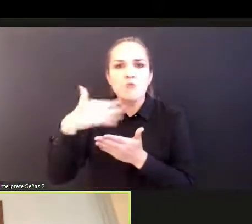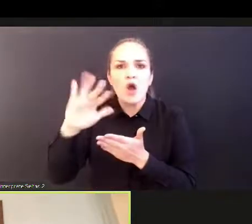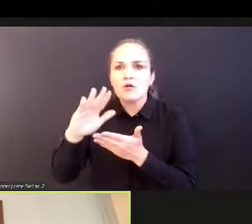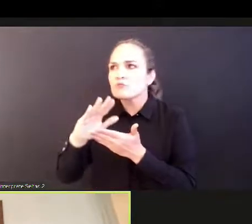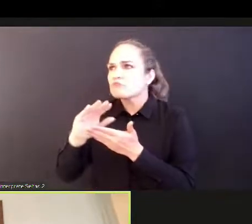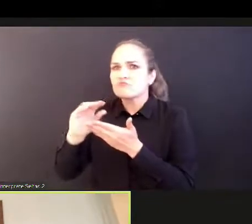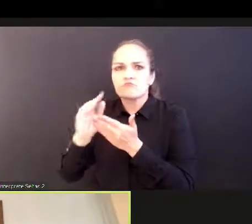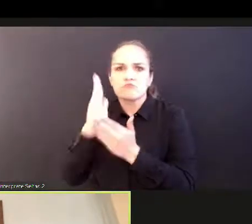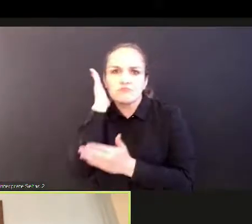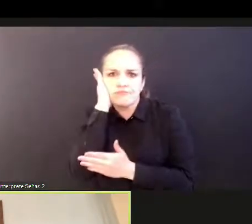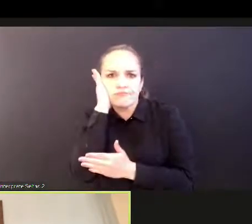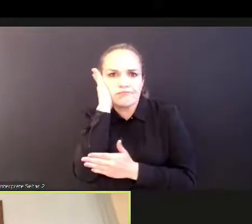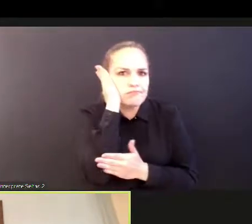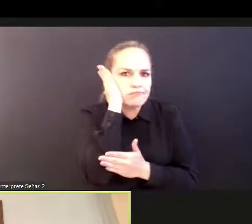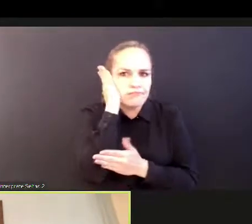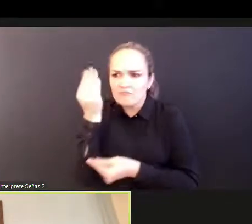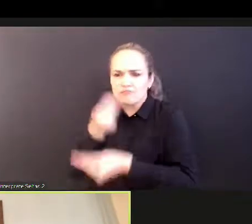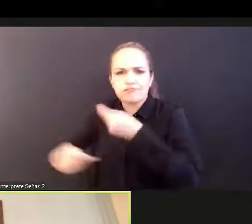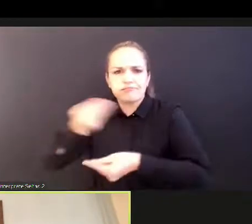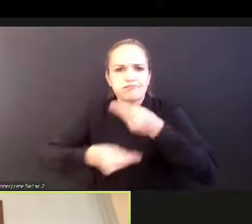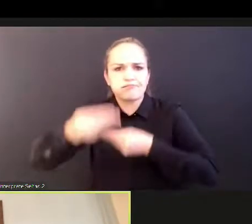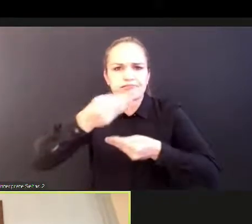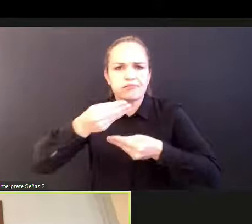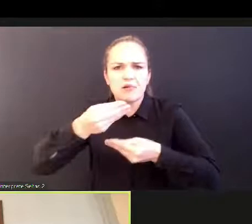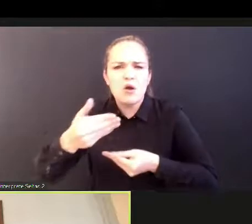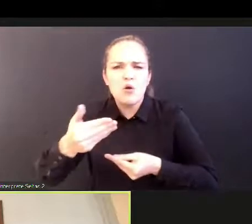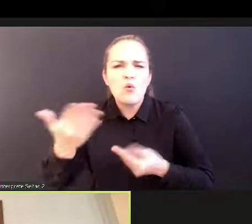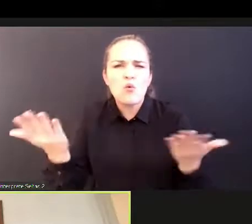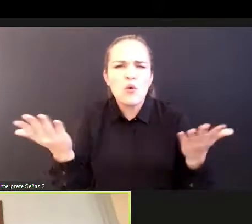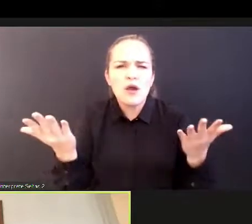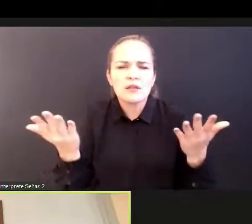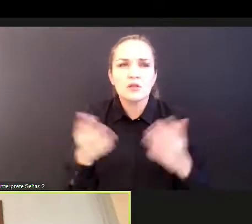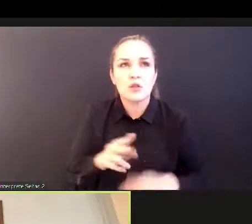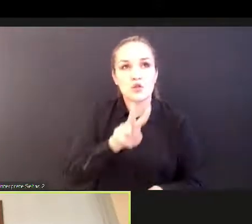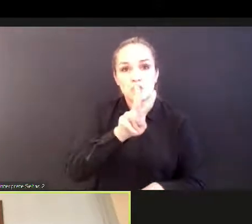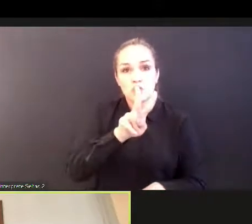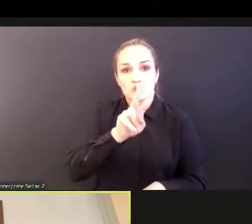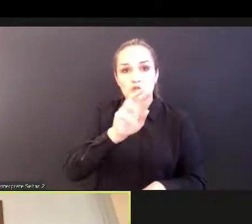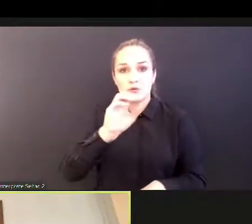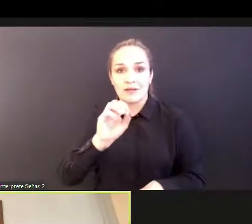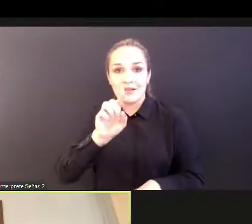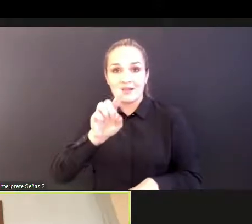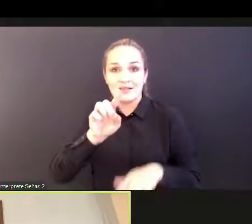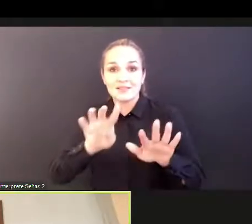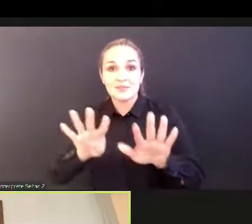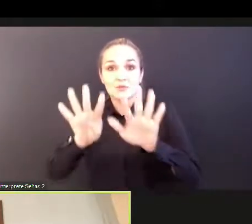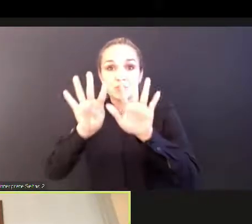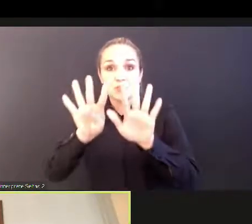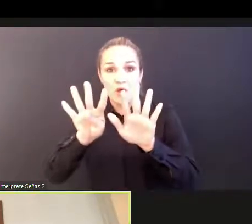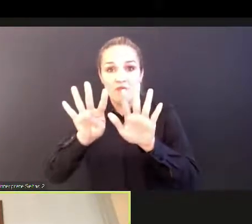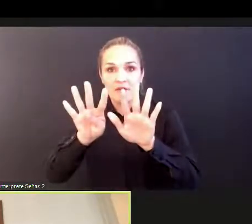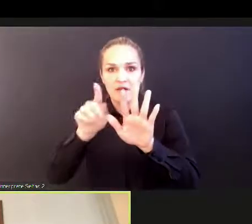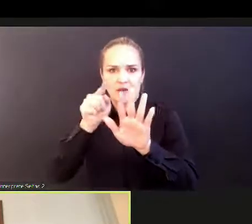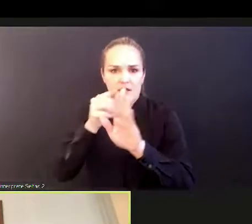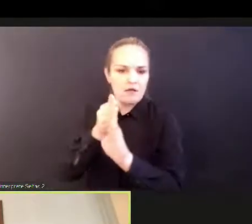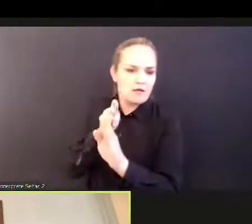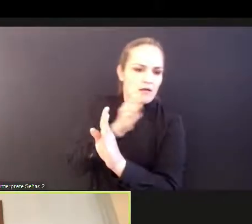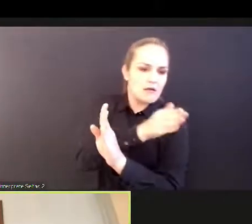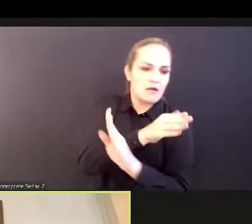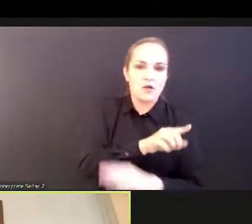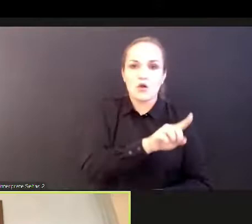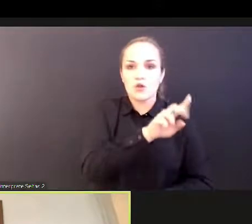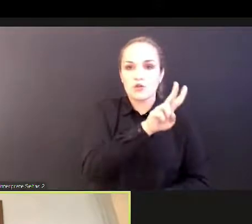in 2018. This, in turn, has fueled demand for IT-enabled services such as financial services,